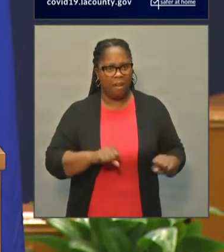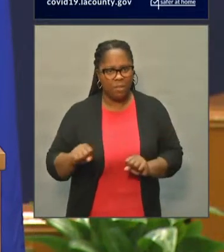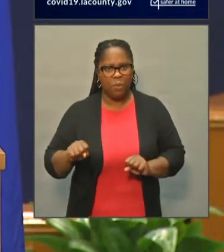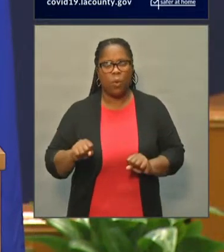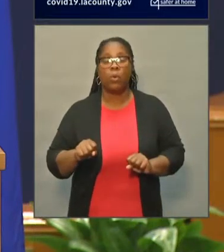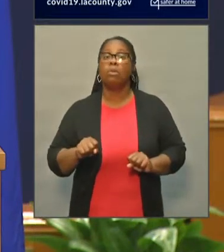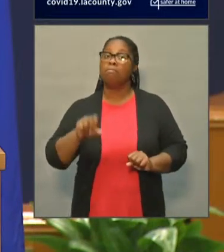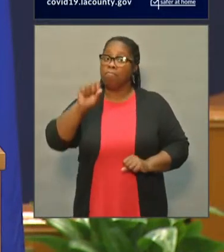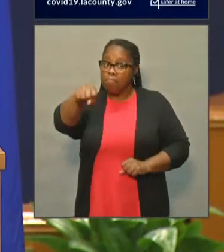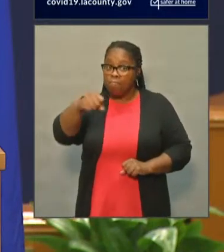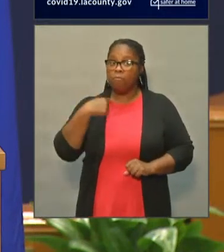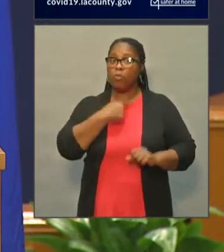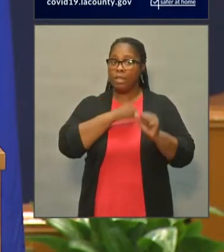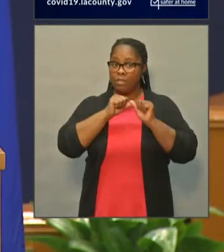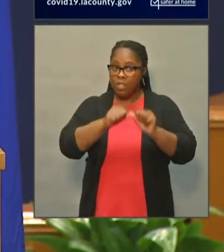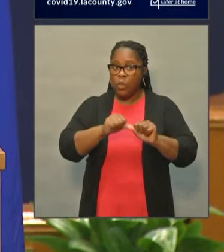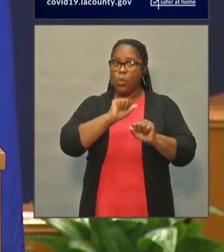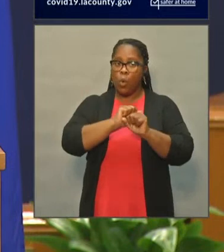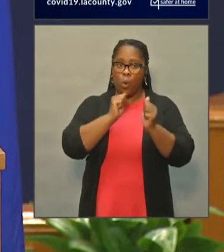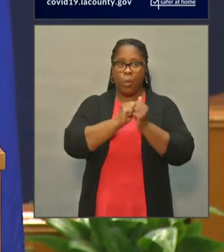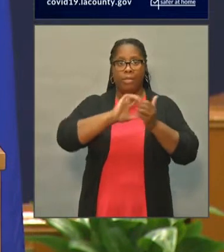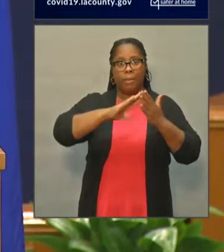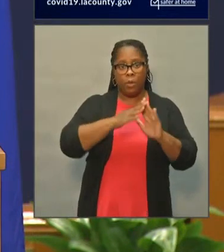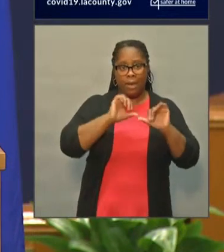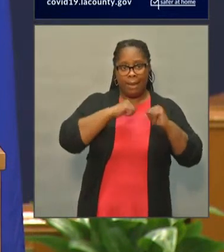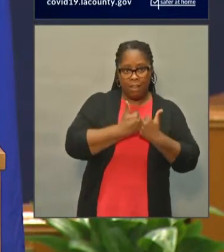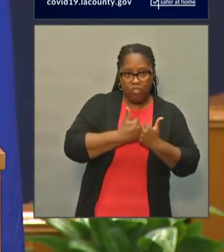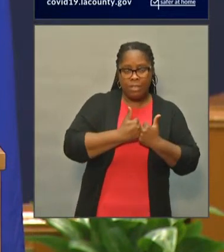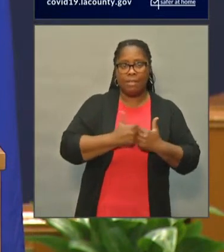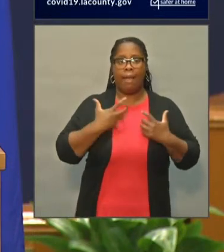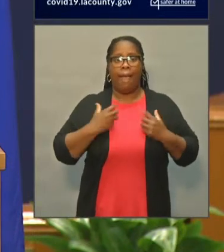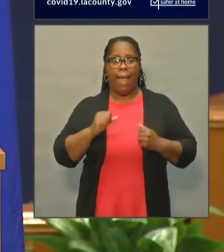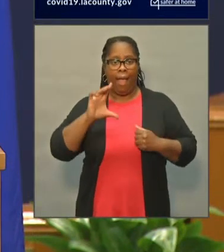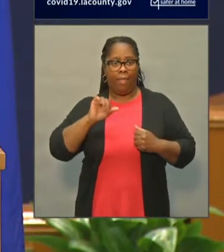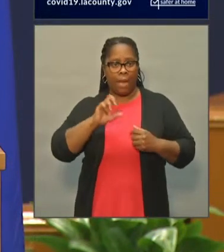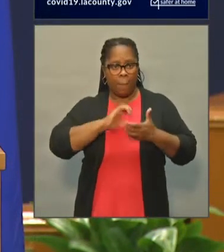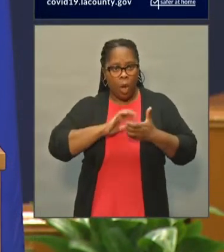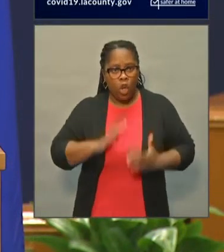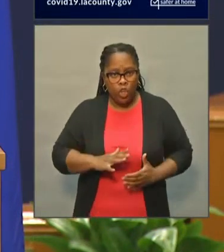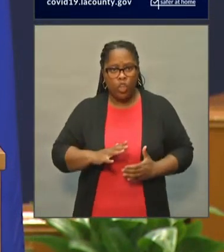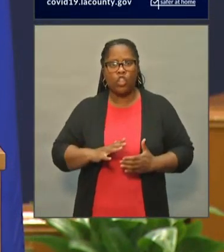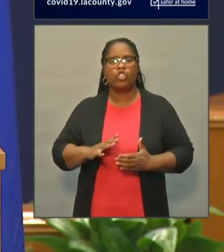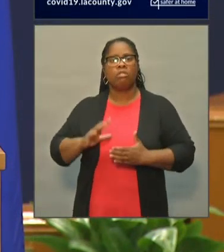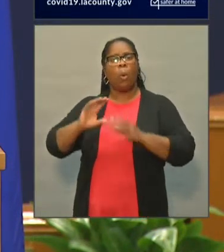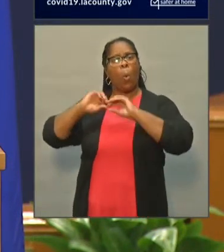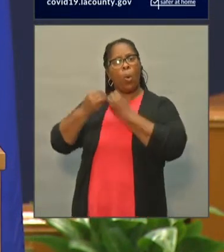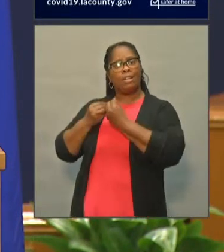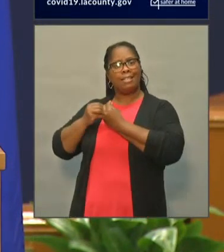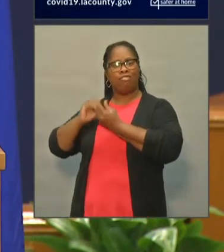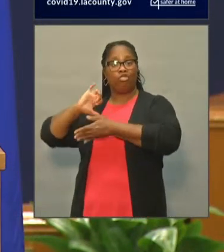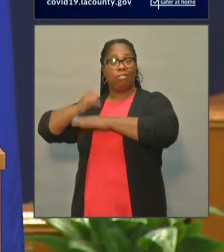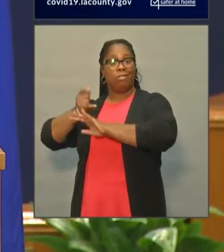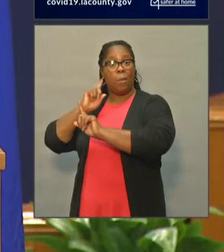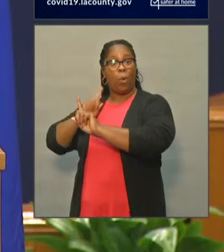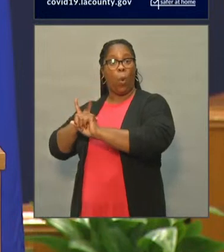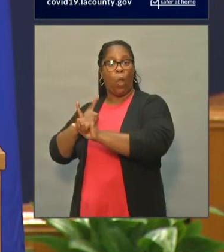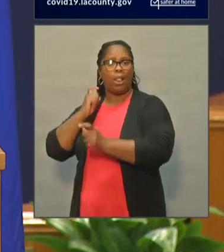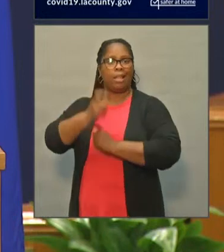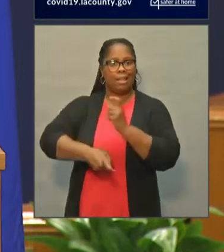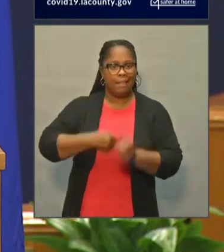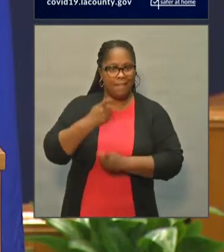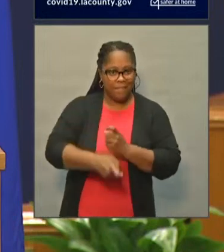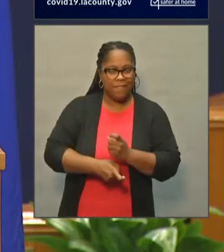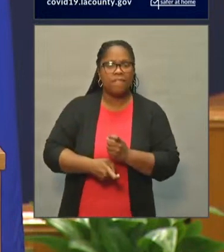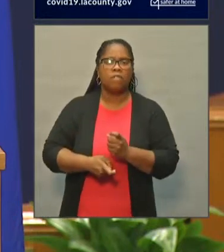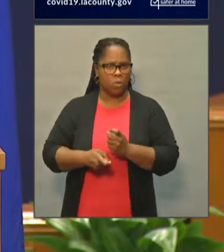community agencies, healthcare partners, and philanthropic organizations to identify gaps in messaging,